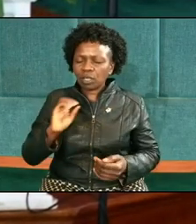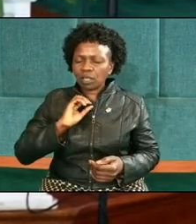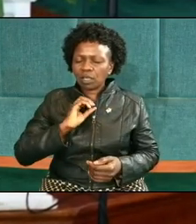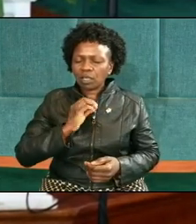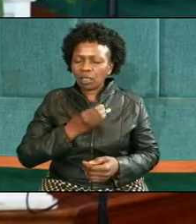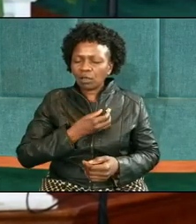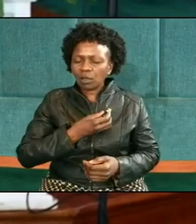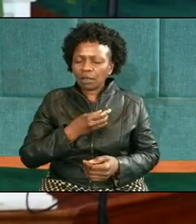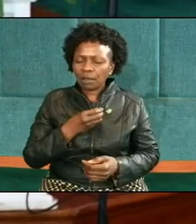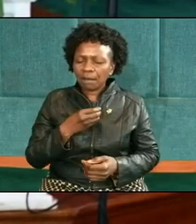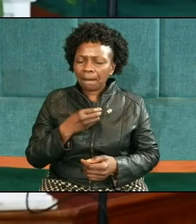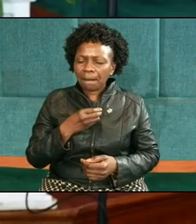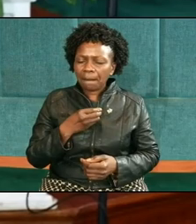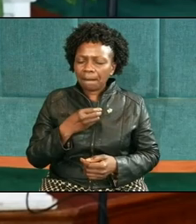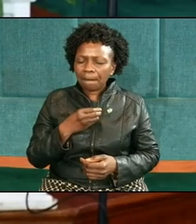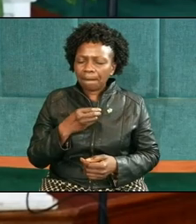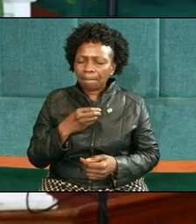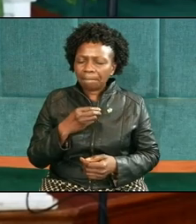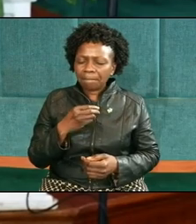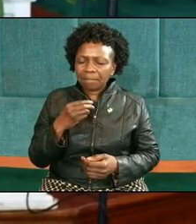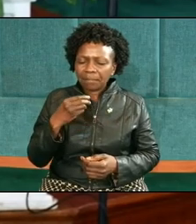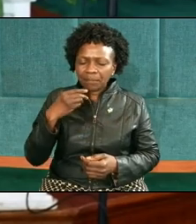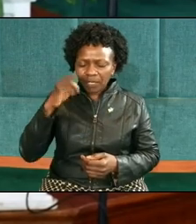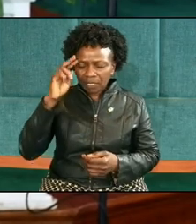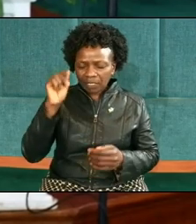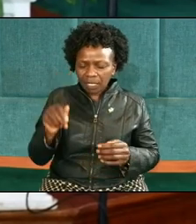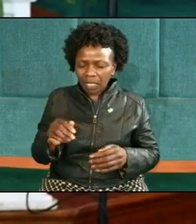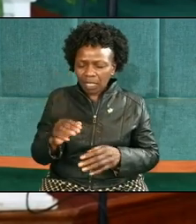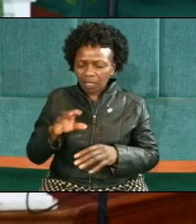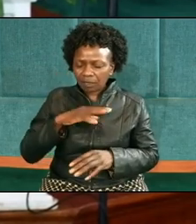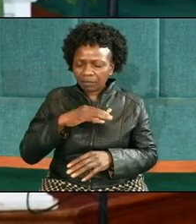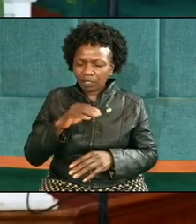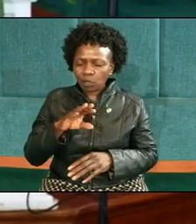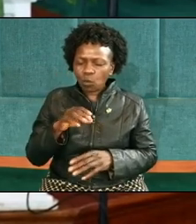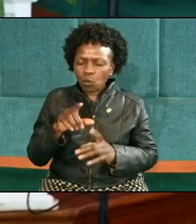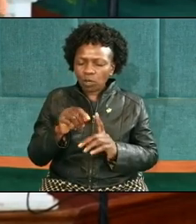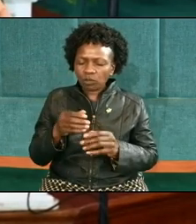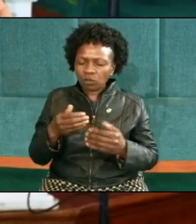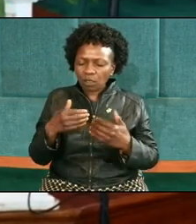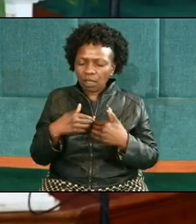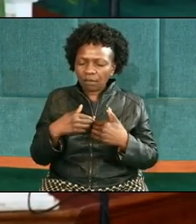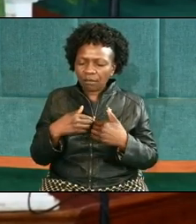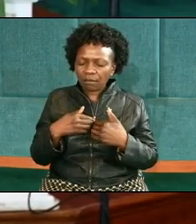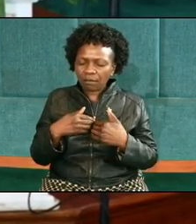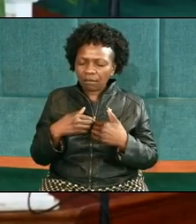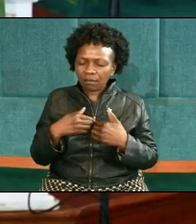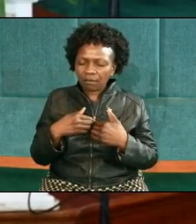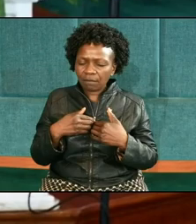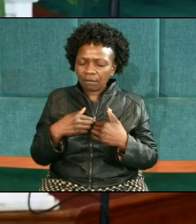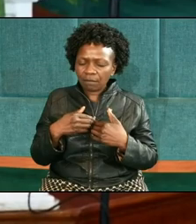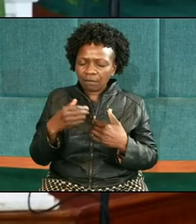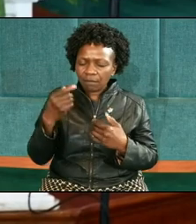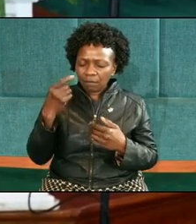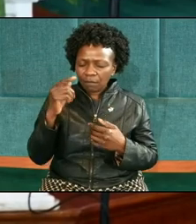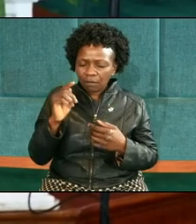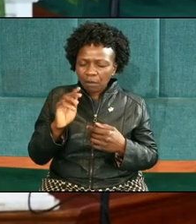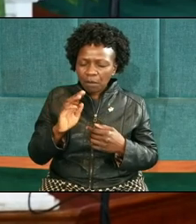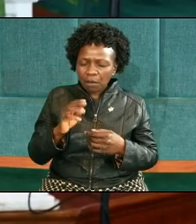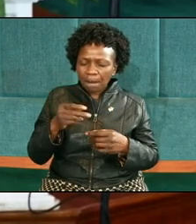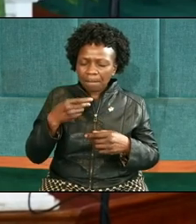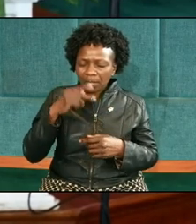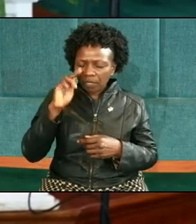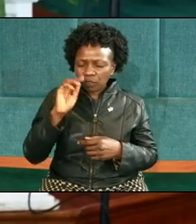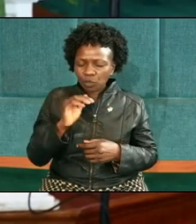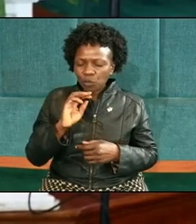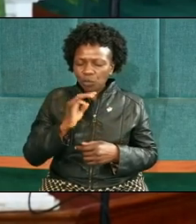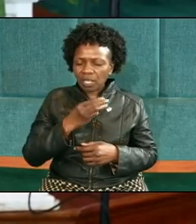ago, and now for the word that you have for their parents. We